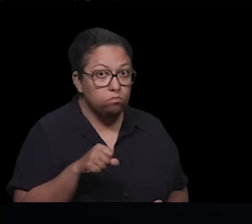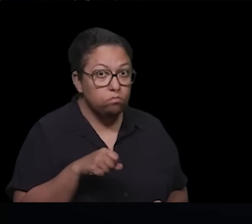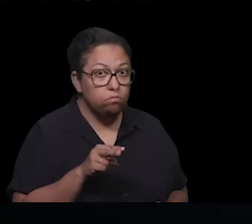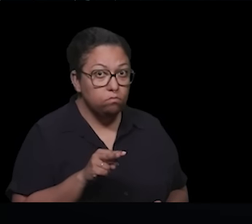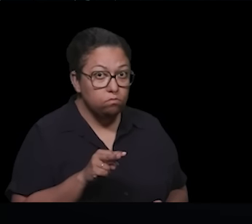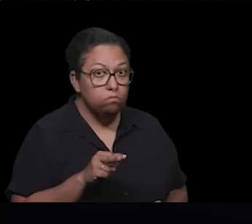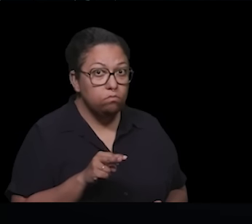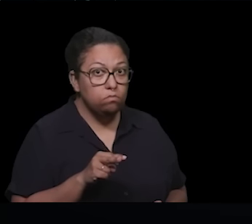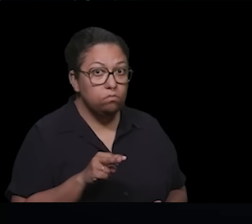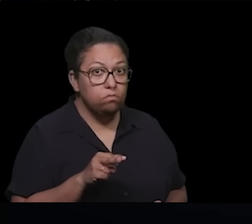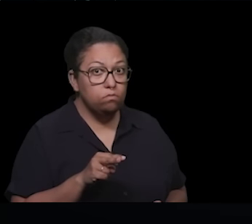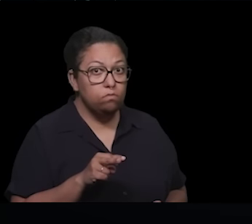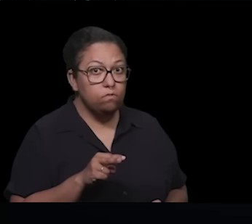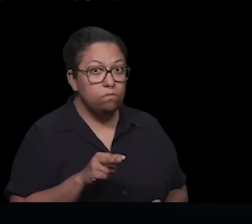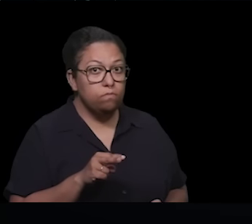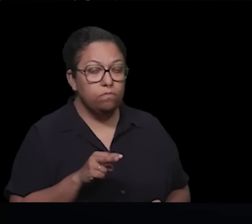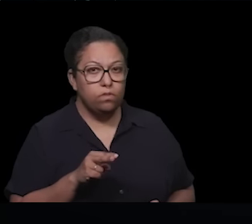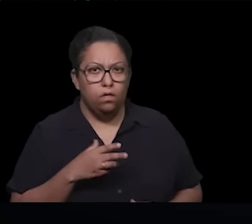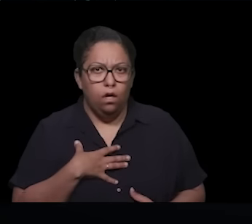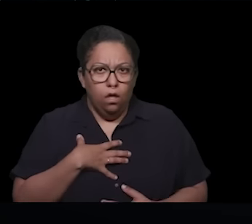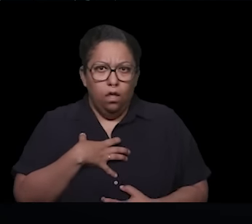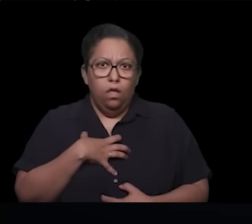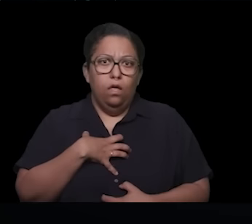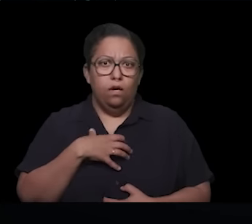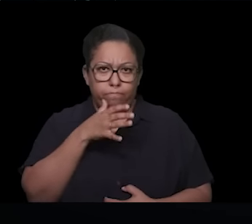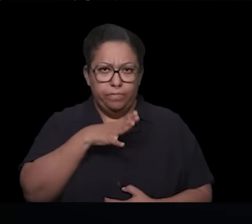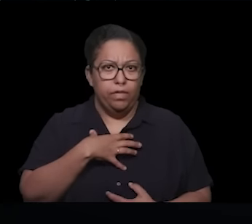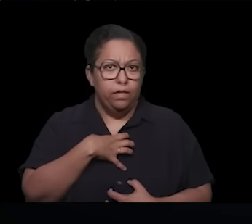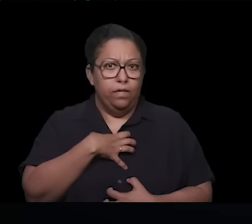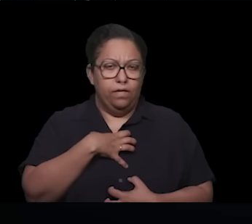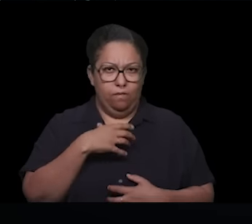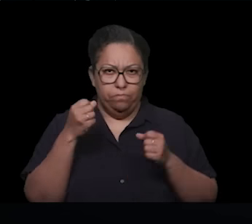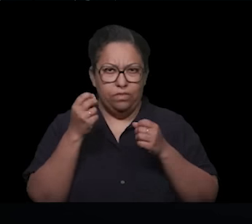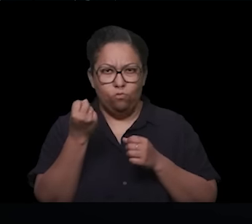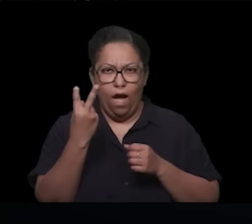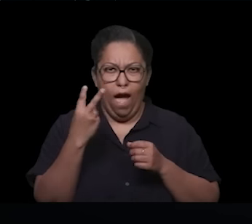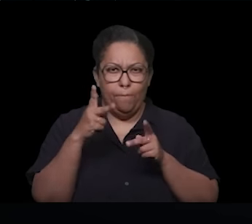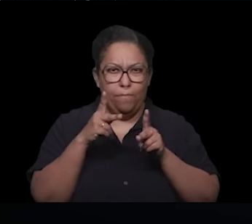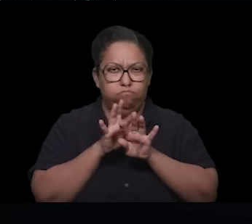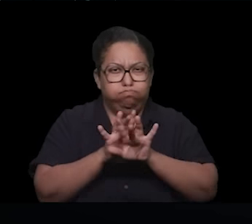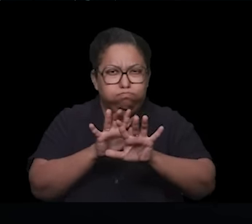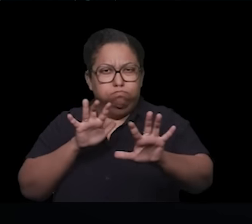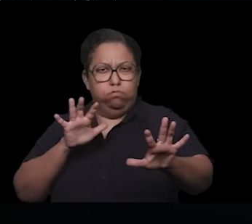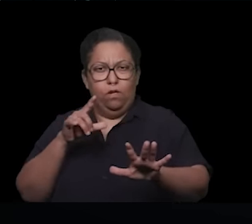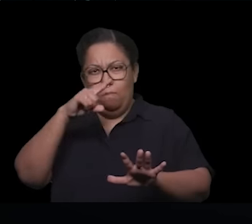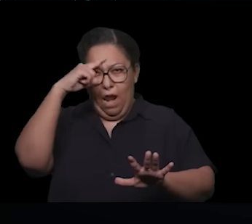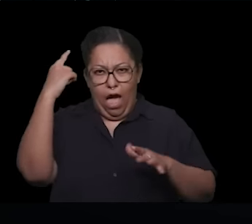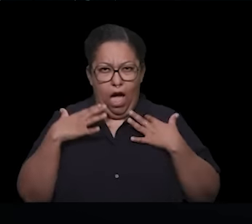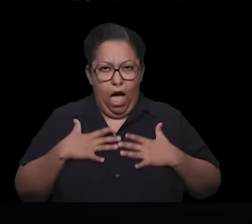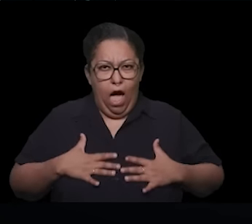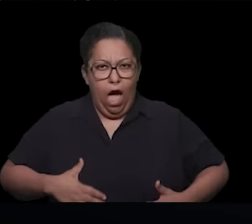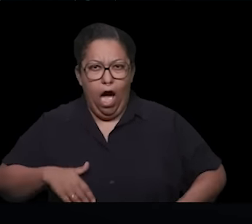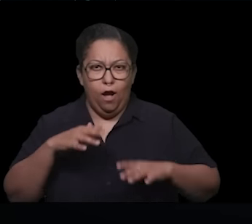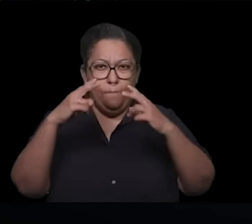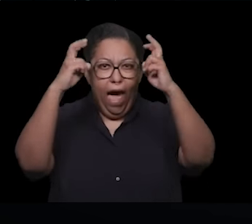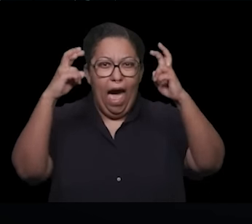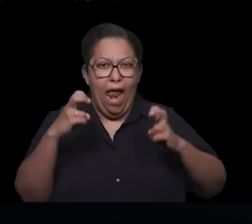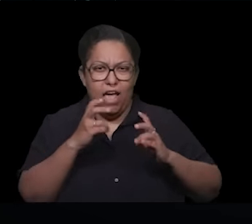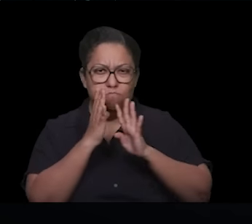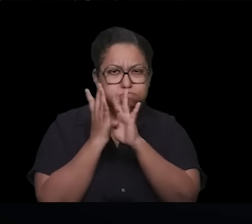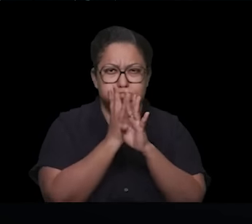and they want to kill you. Yes? Elena gapes. Dozens of people in black tactical gear run through the